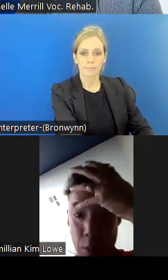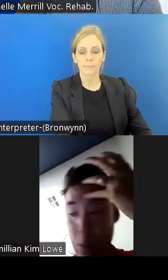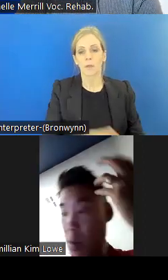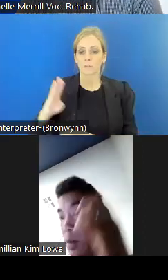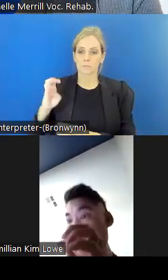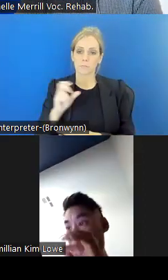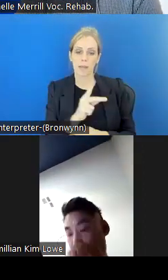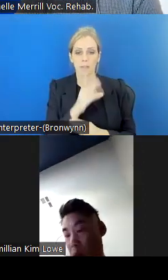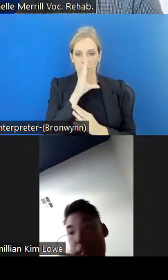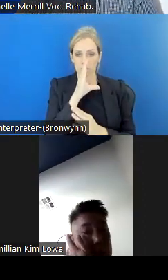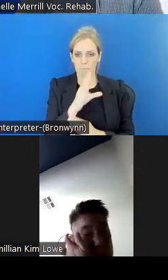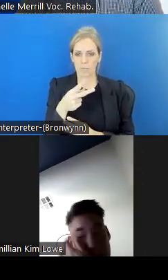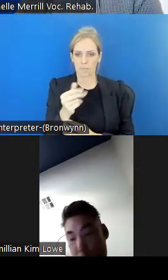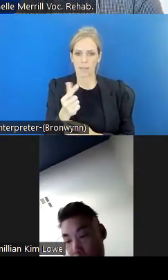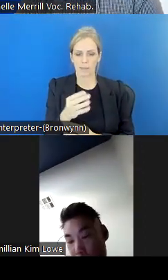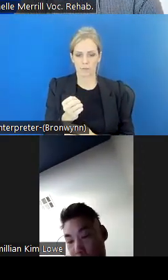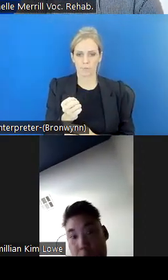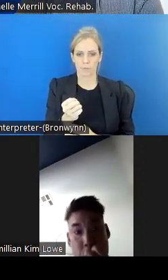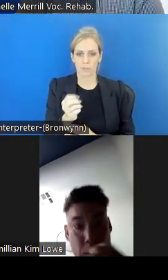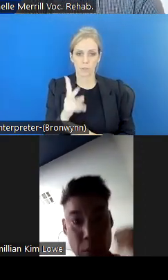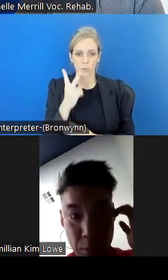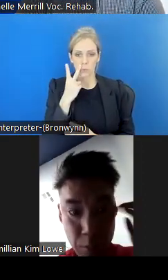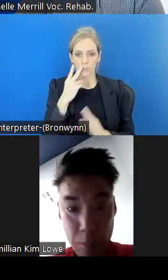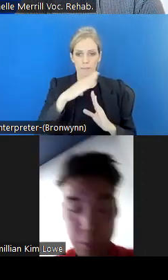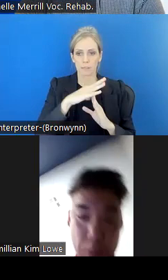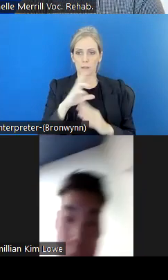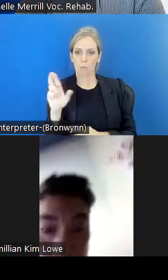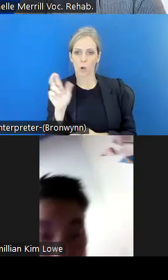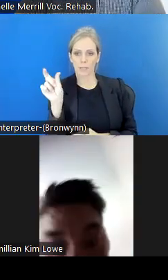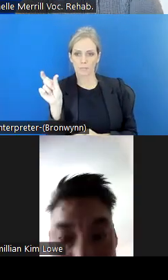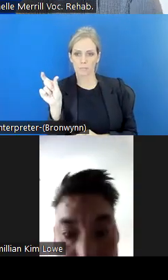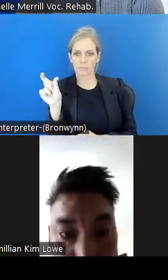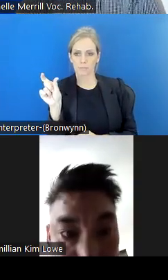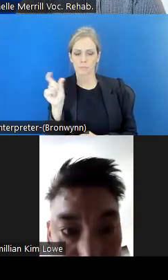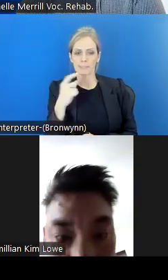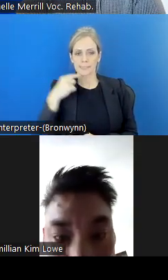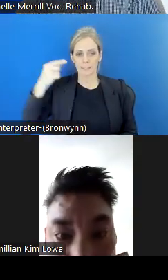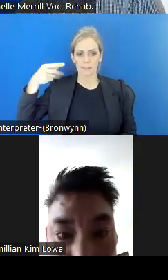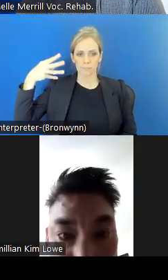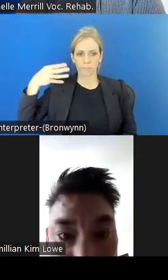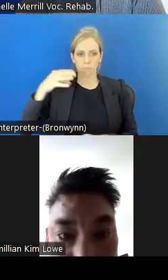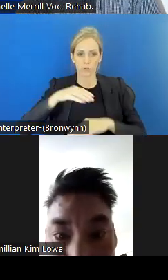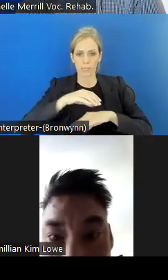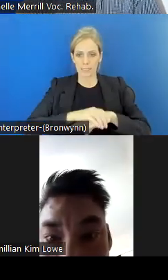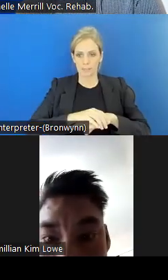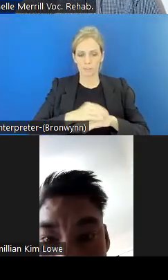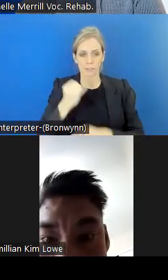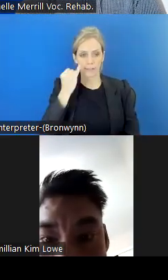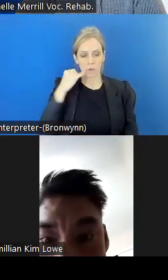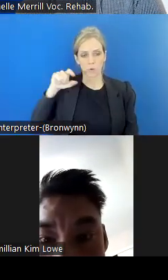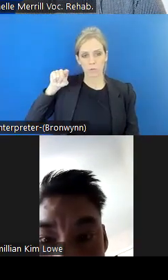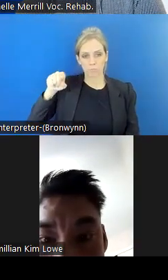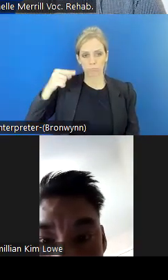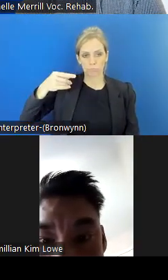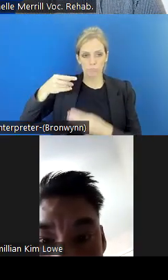if I can get there. Do you see in the top right corner right here, there's a tab that says English, and if you hit the drop down,